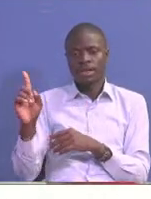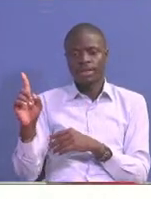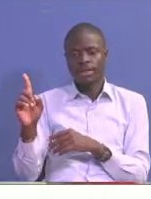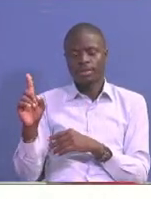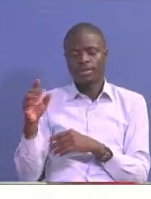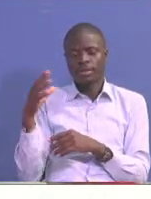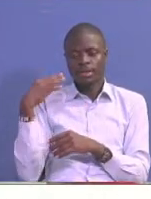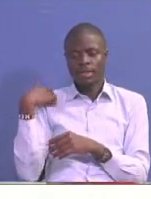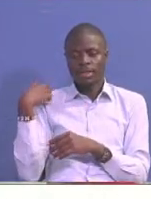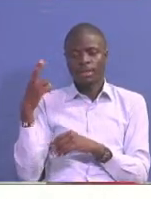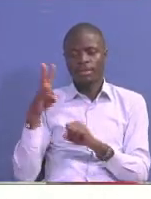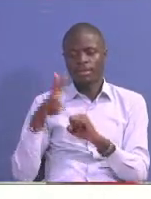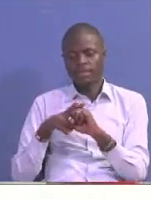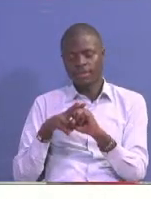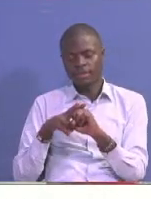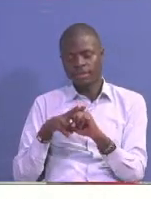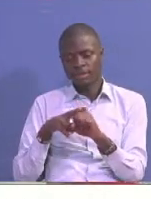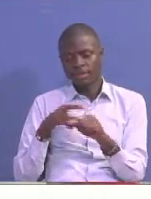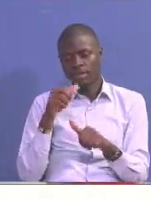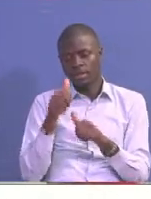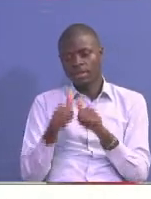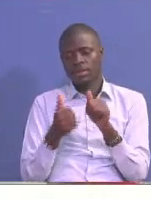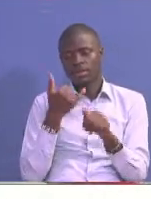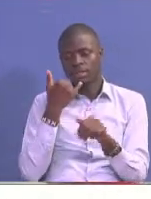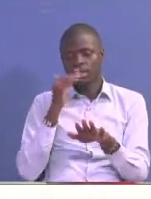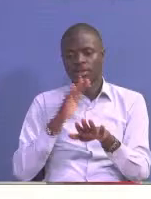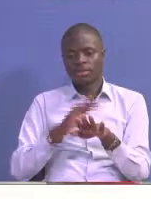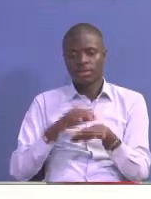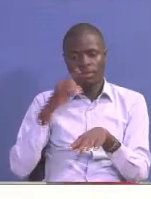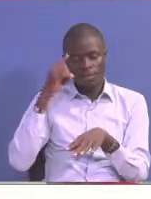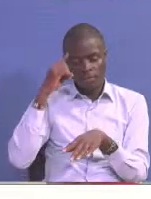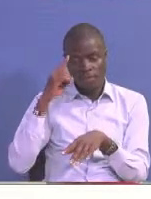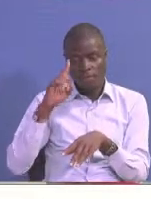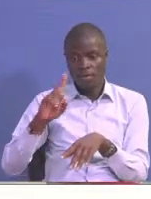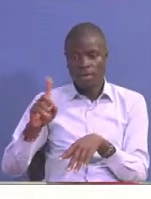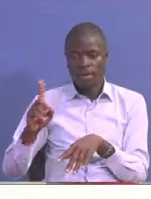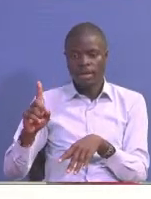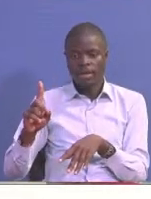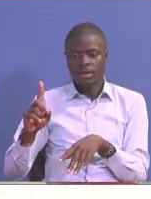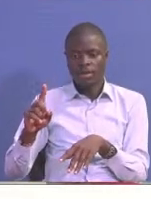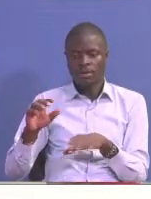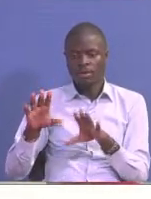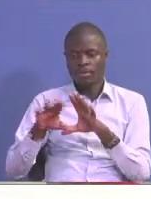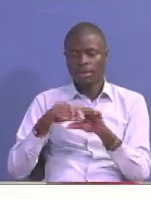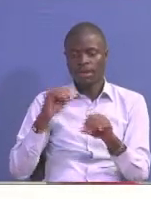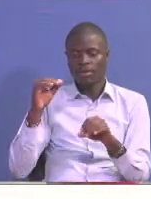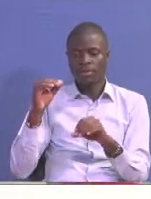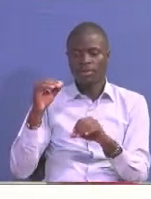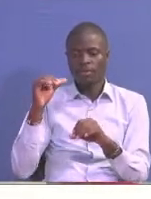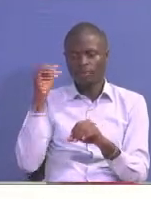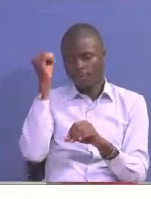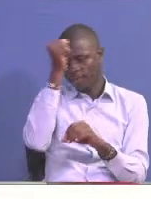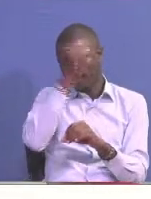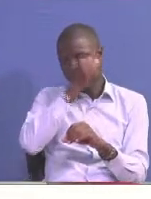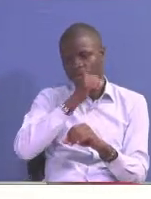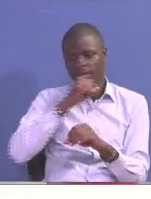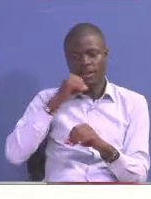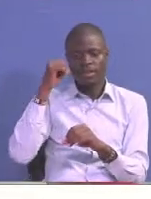ranking number 7, which is very good for Nairobi. Out of the Africa's